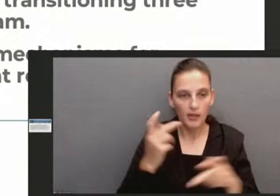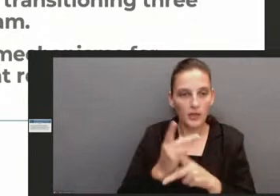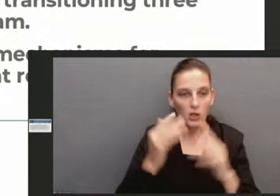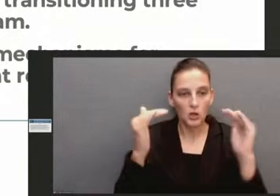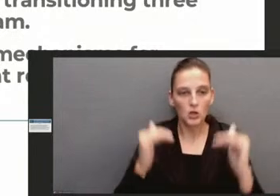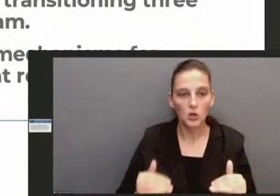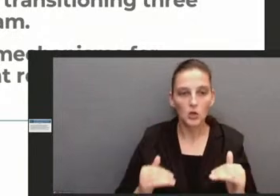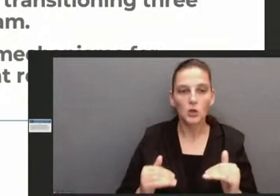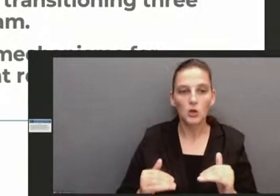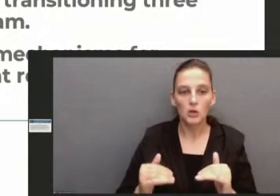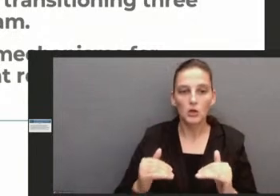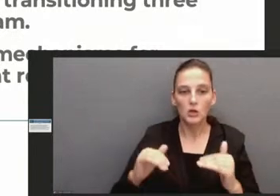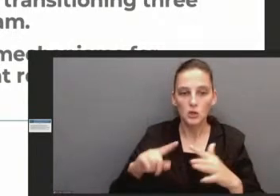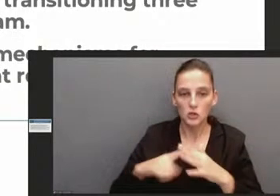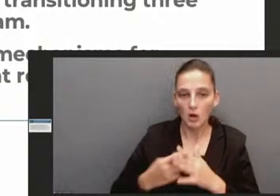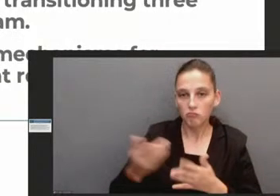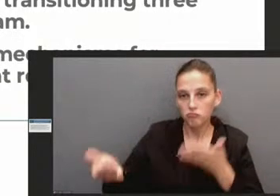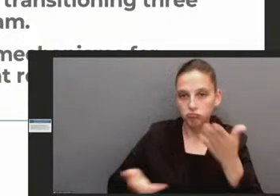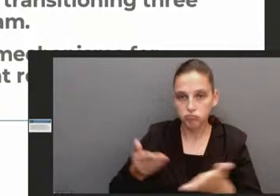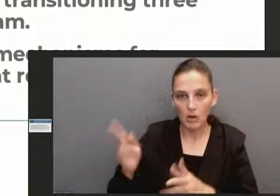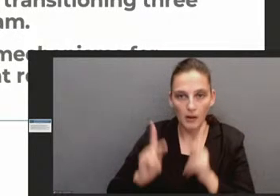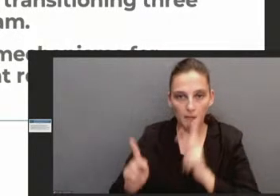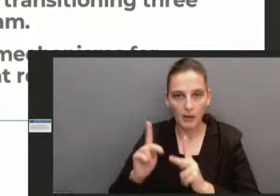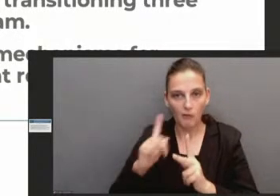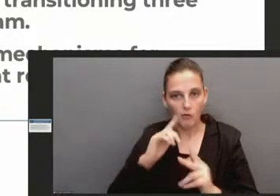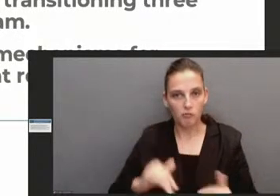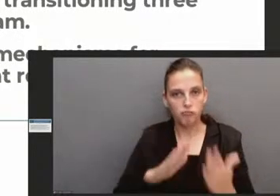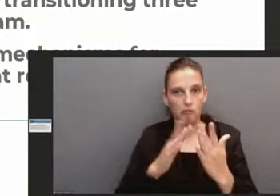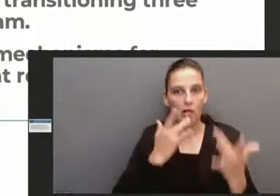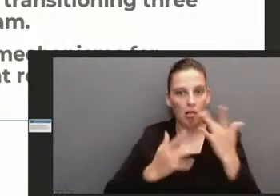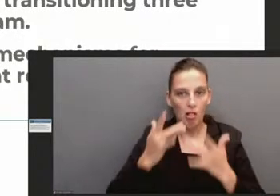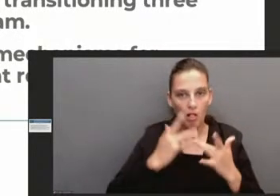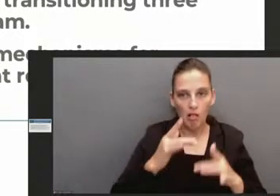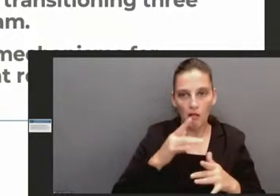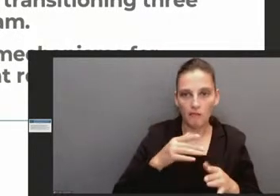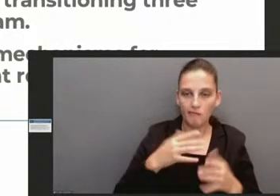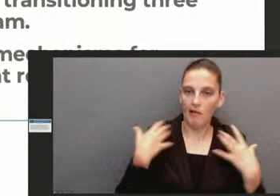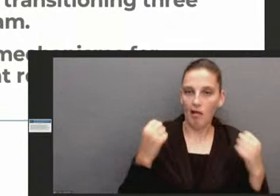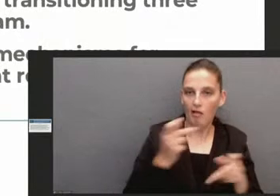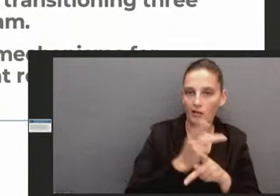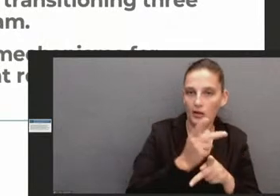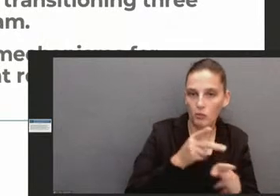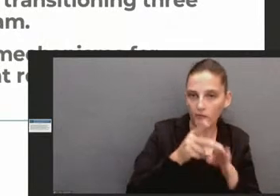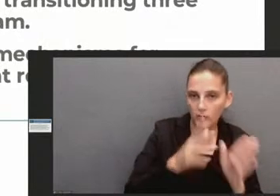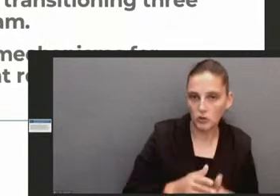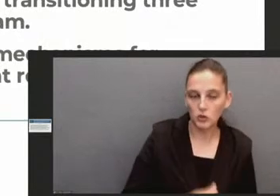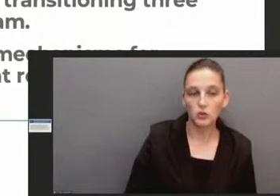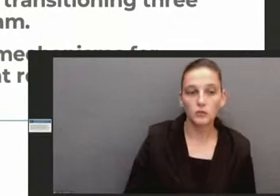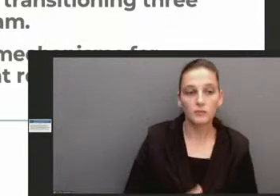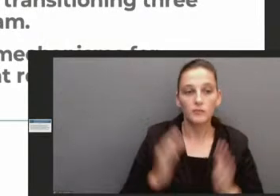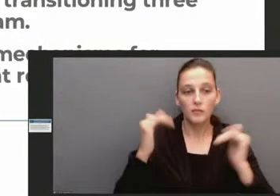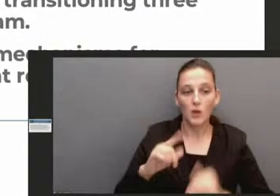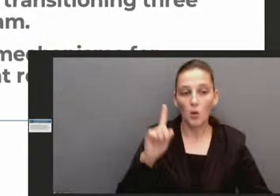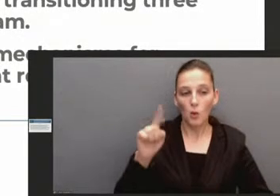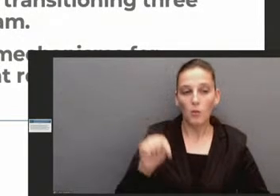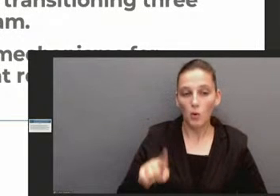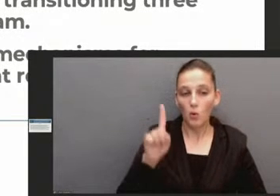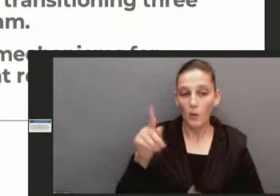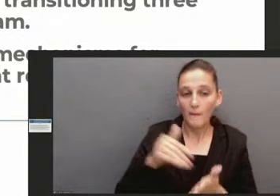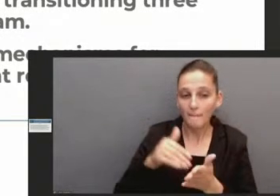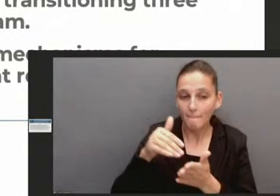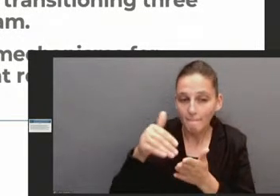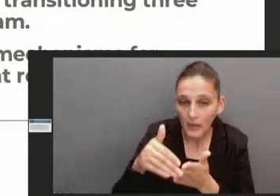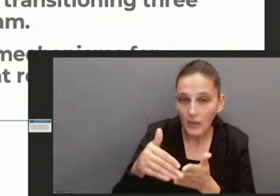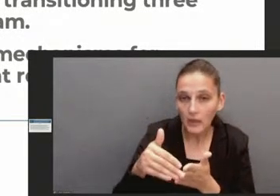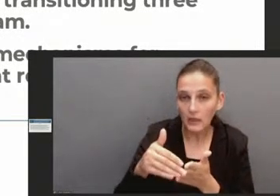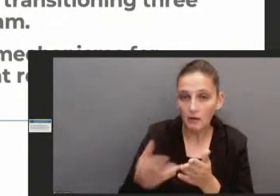address health professional shortage. The 7th is to provide 1.1 billion of additional nutrition assistance to